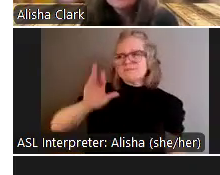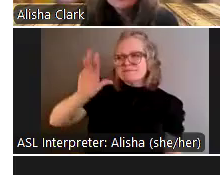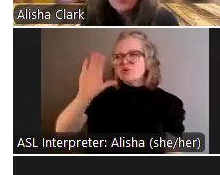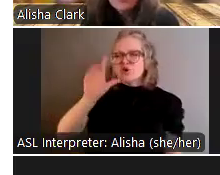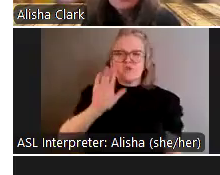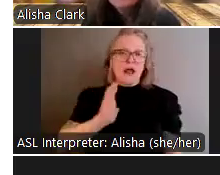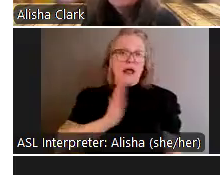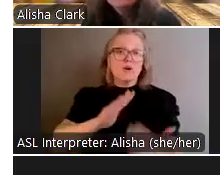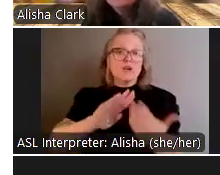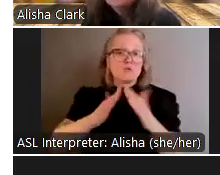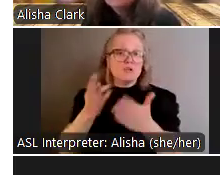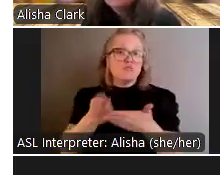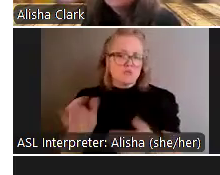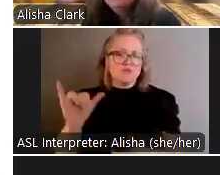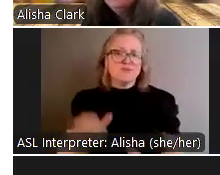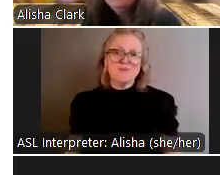resources as well.